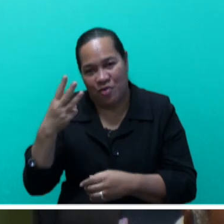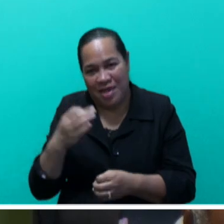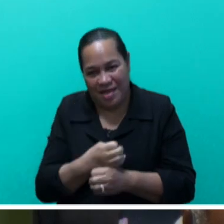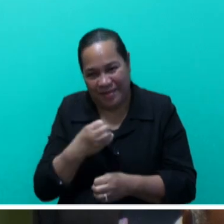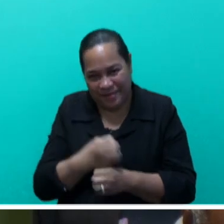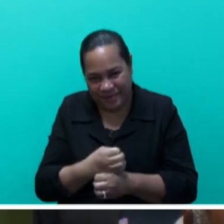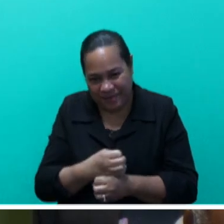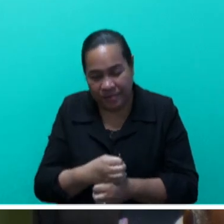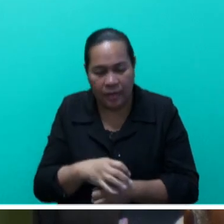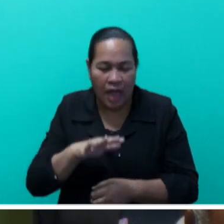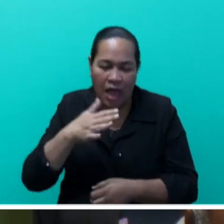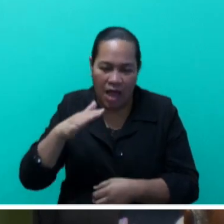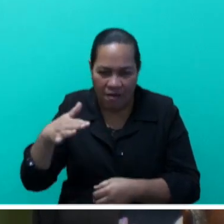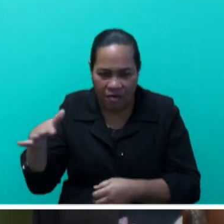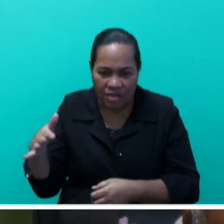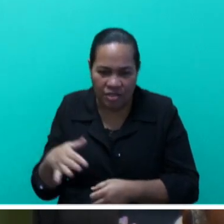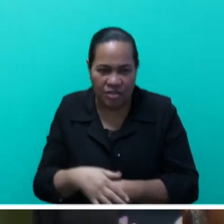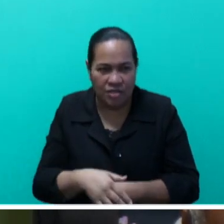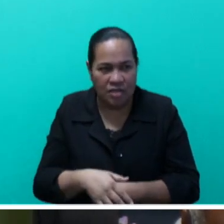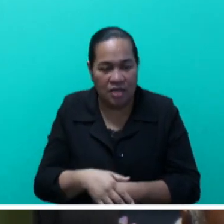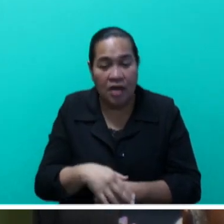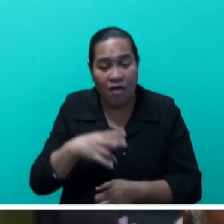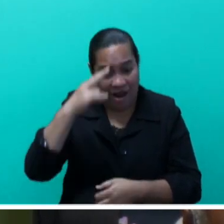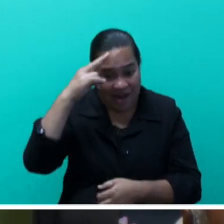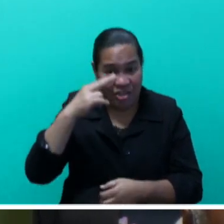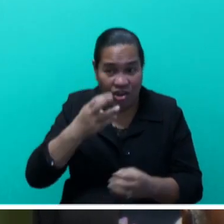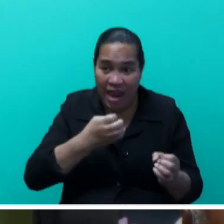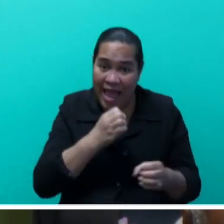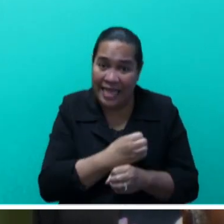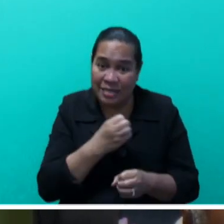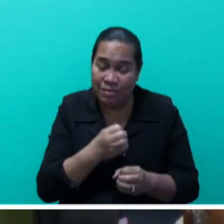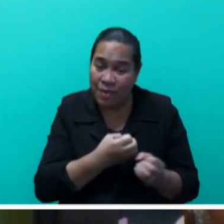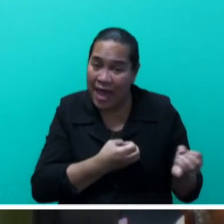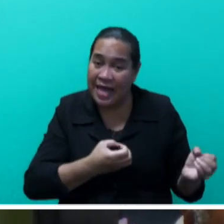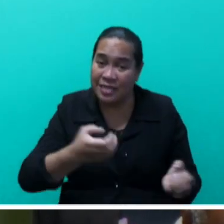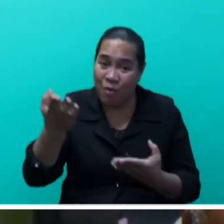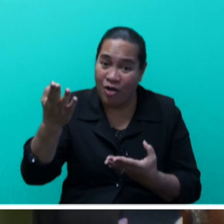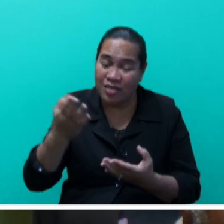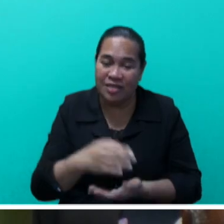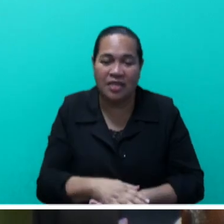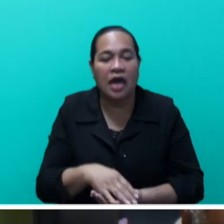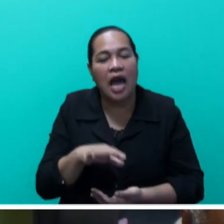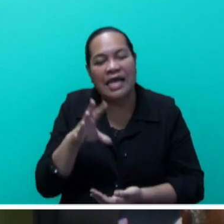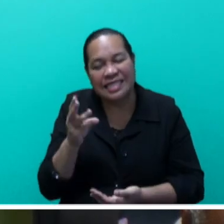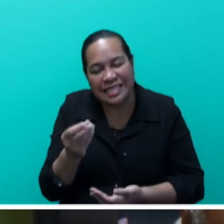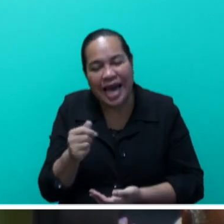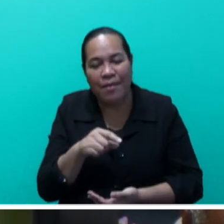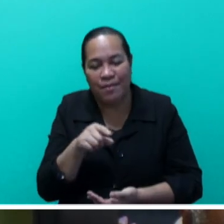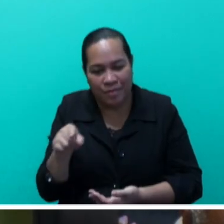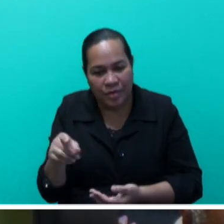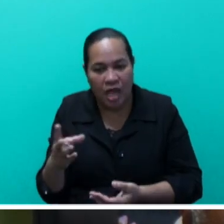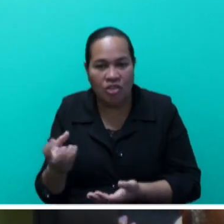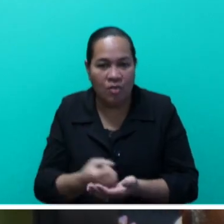On average, for the National Export Strategy recipients, some of them are generating up